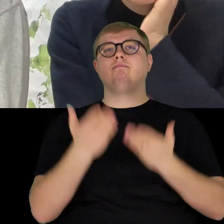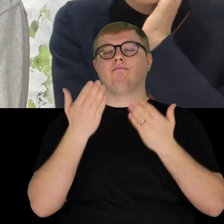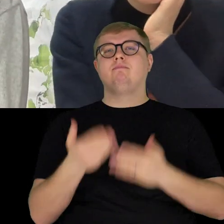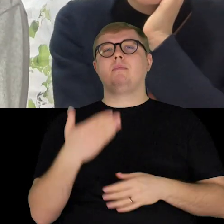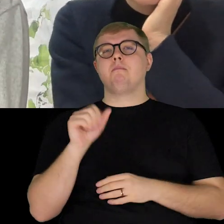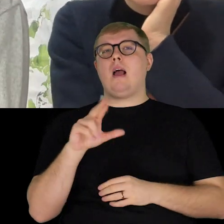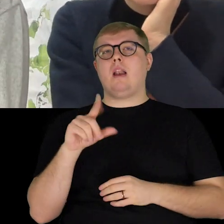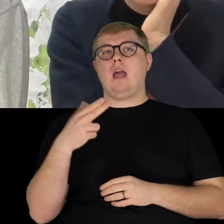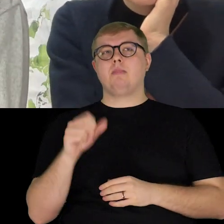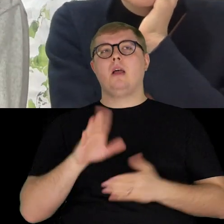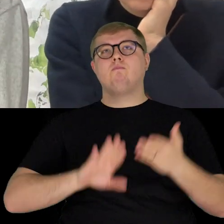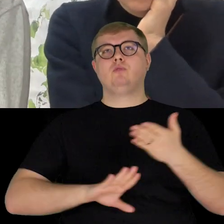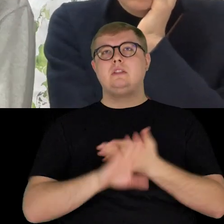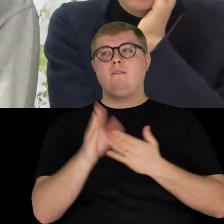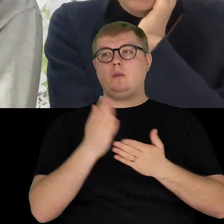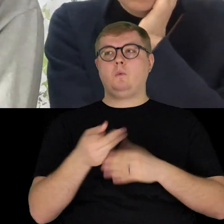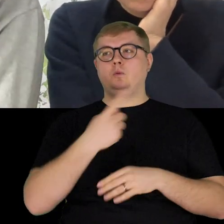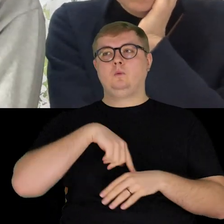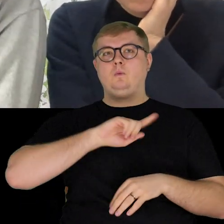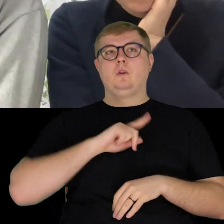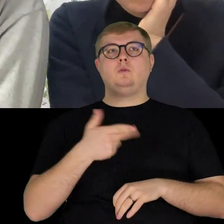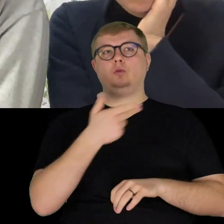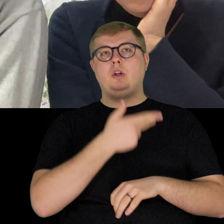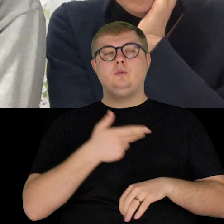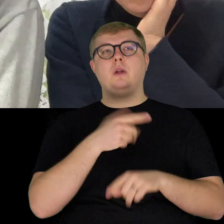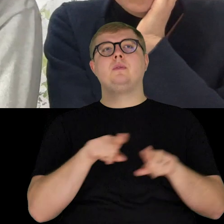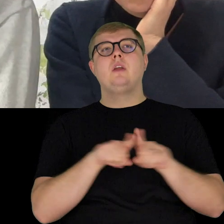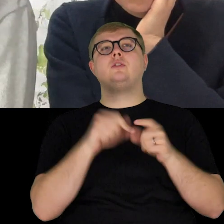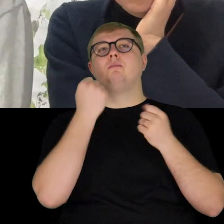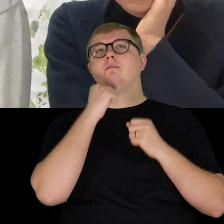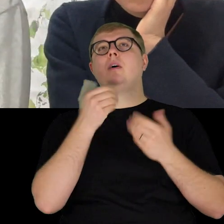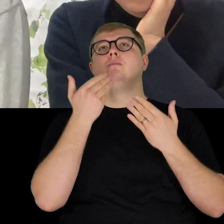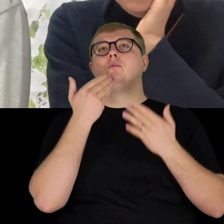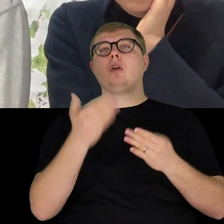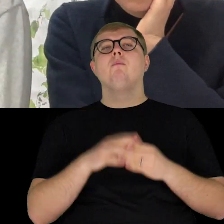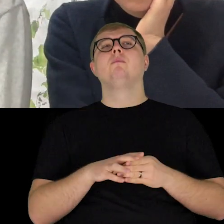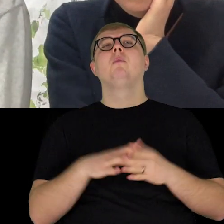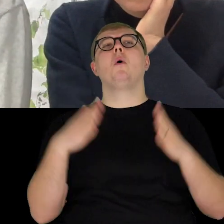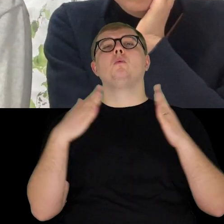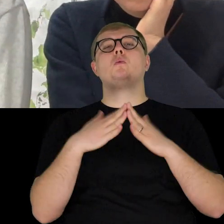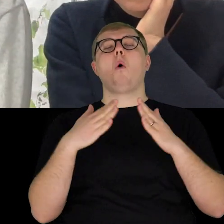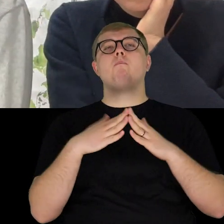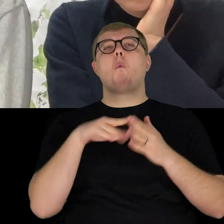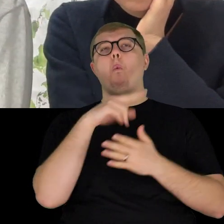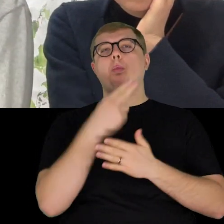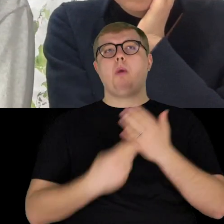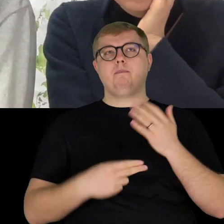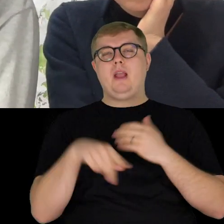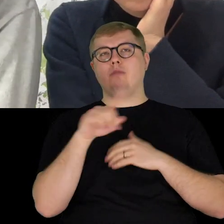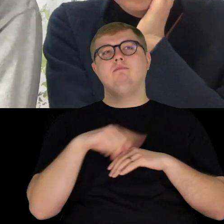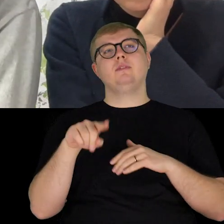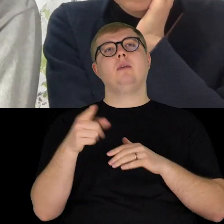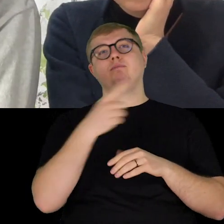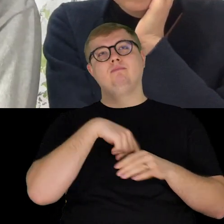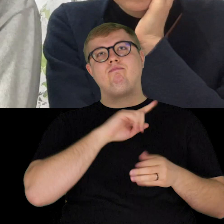us, and thank you to Dom Topi for inviting us to give our talk tonight and sharing